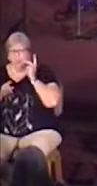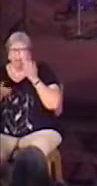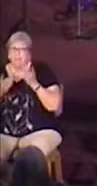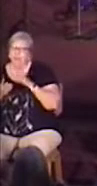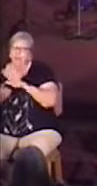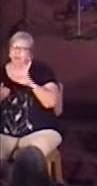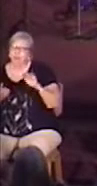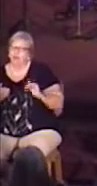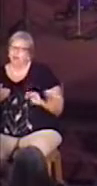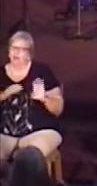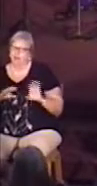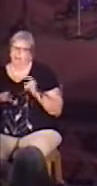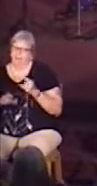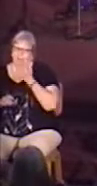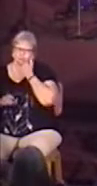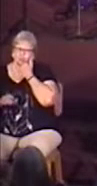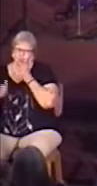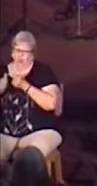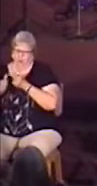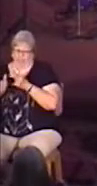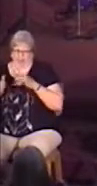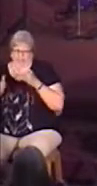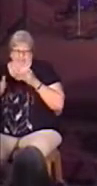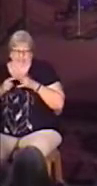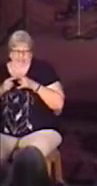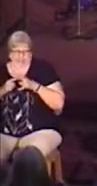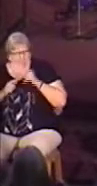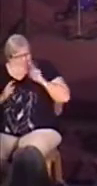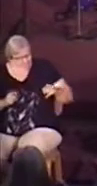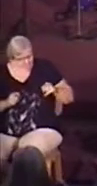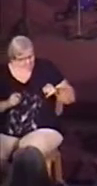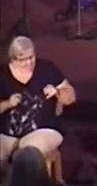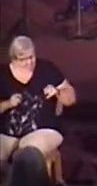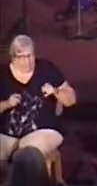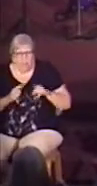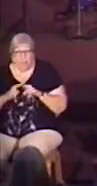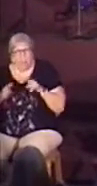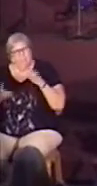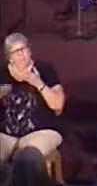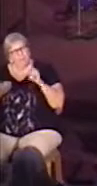that's wrong, and your first instinct may be lash out. But maybe you need to